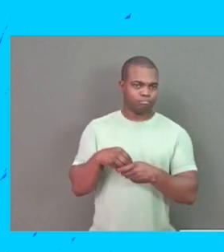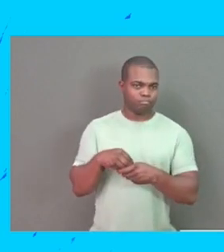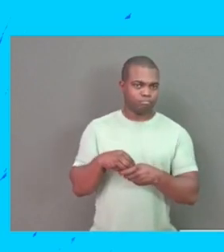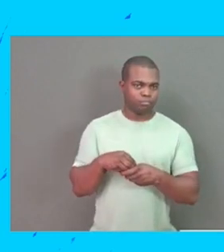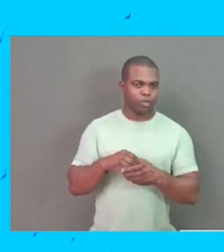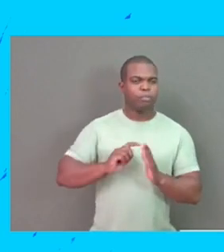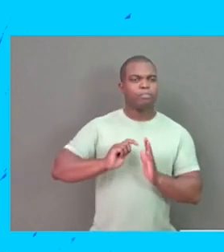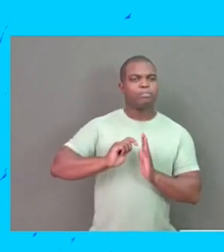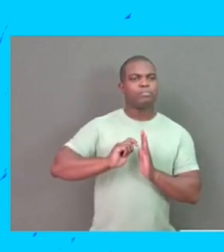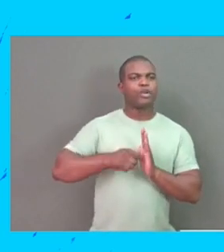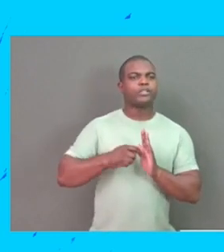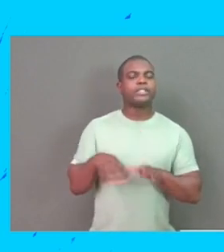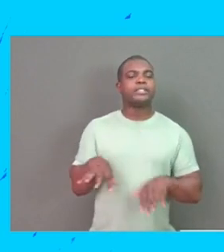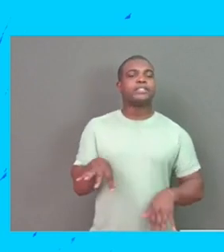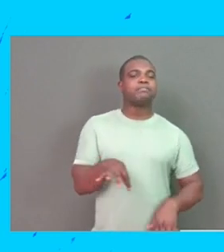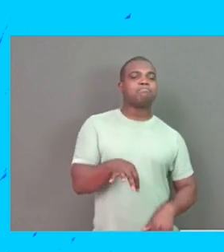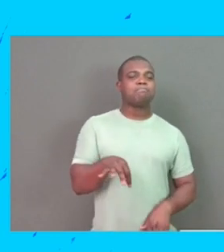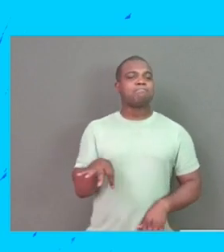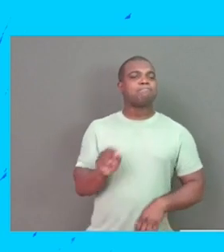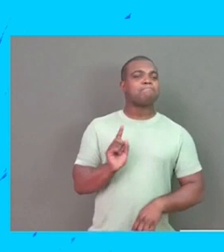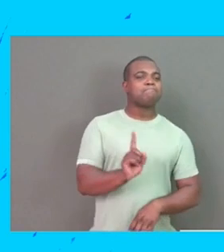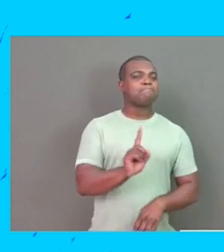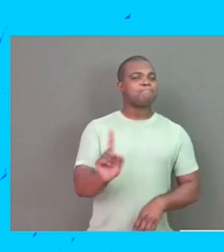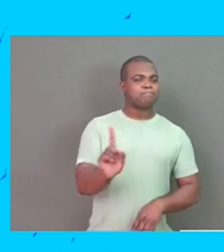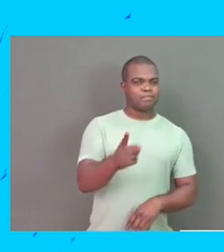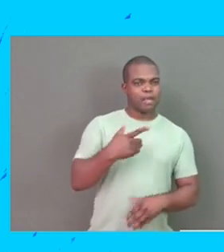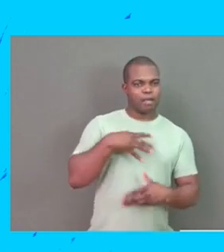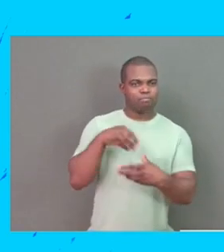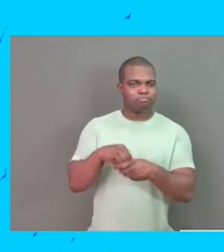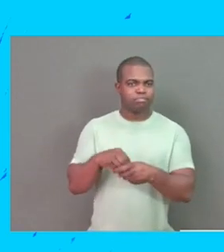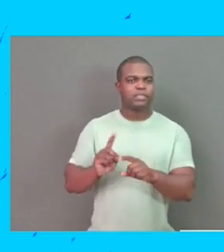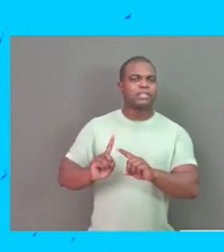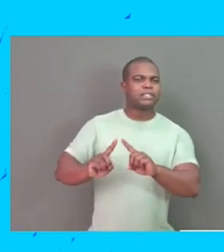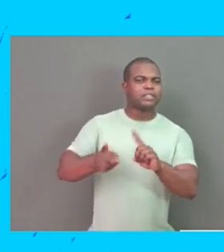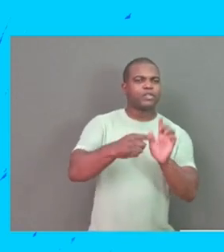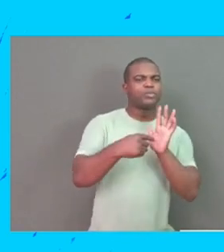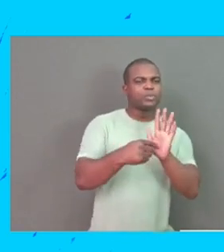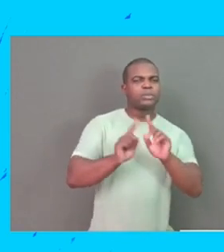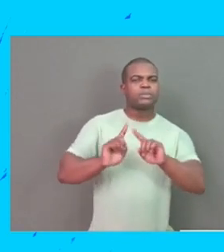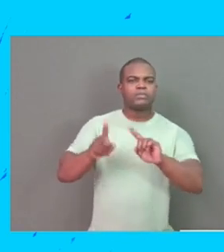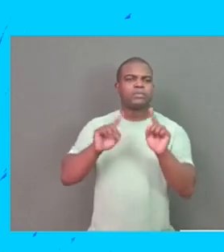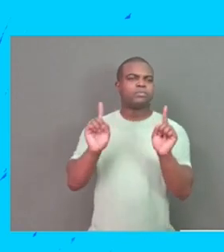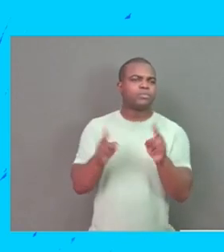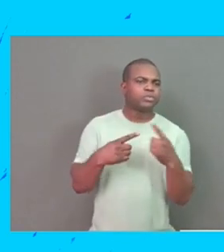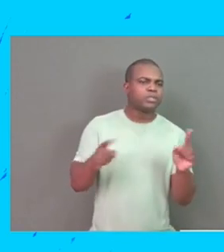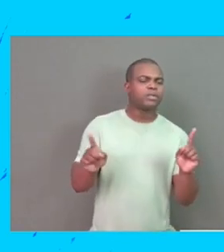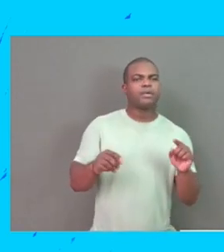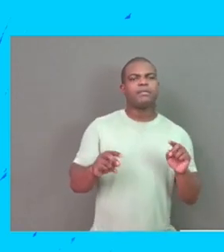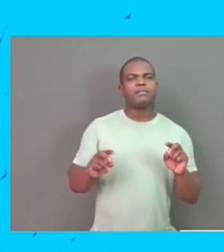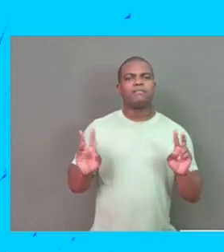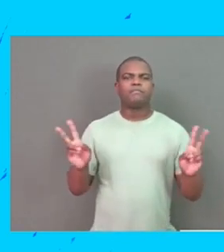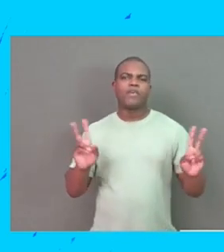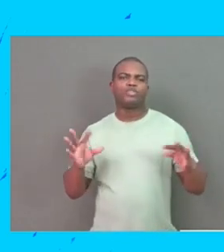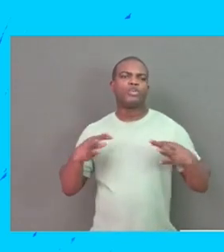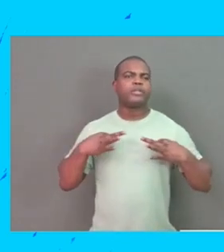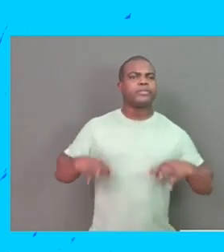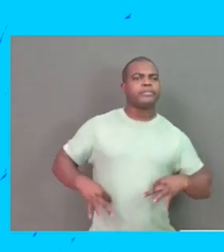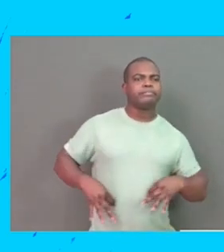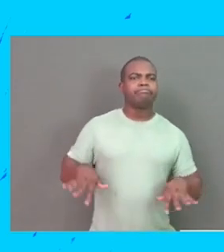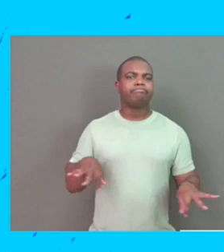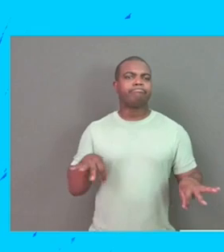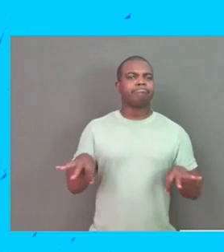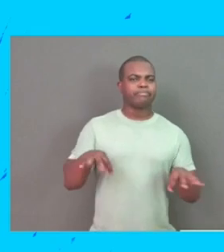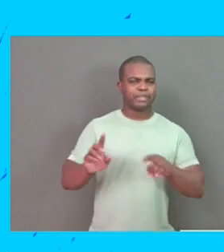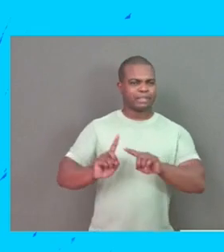oriented. And yet I was still one of that generation of, well, because you were a woman, you will get to,